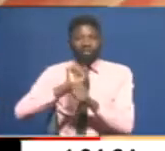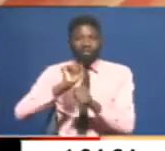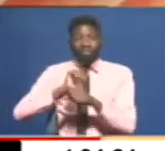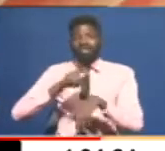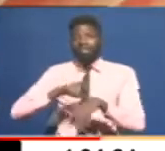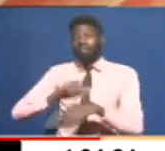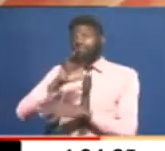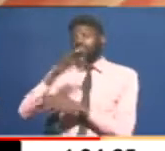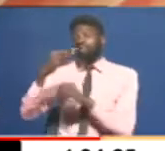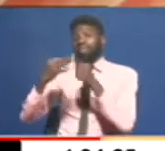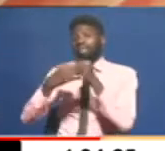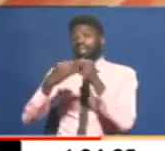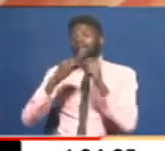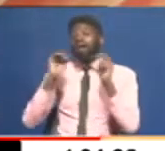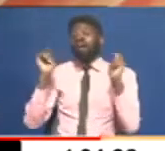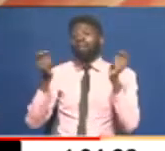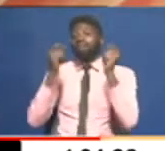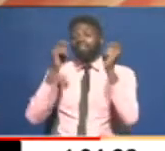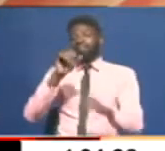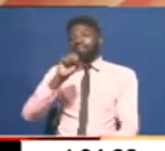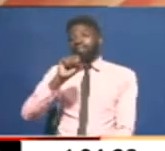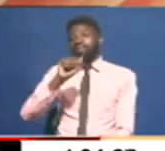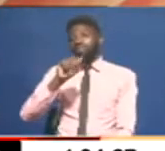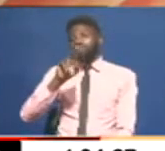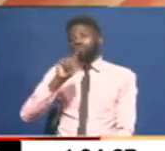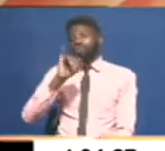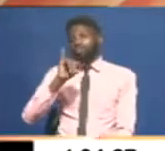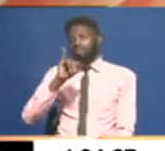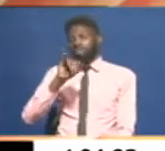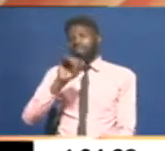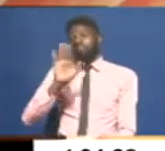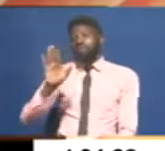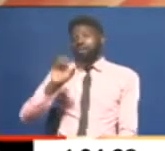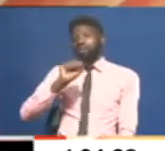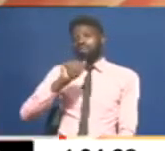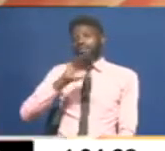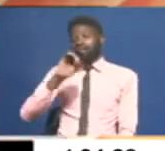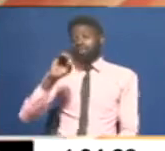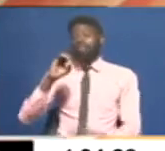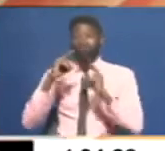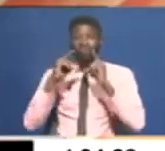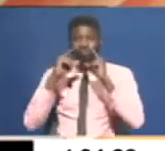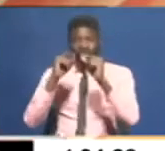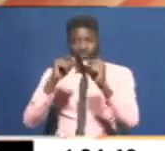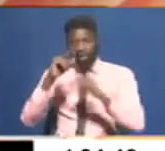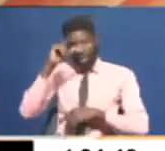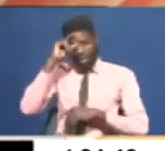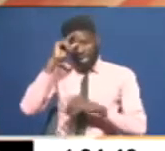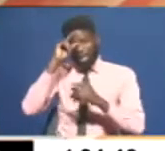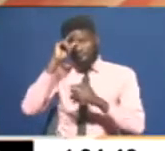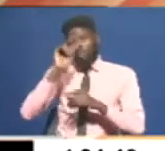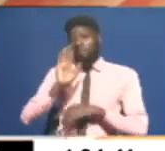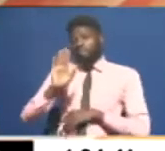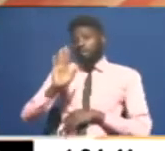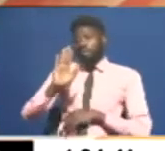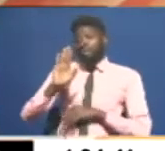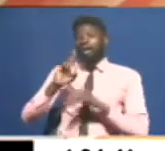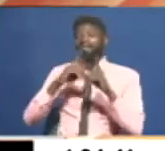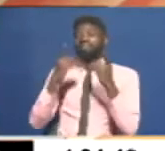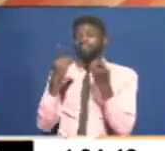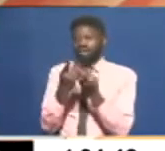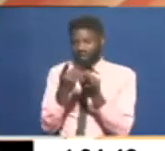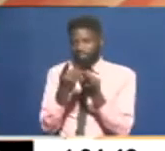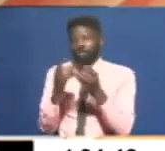Sacco, Delphine revealed that a draft of amended clauses by the State Department of Cooperatives had been presented to